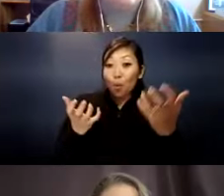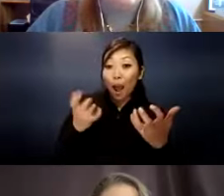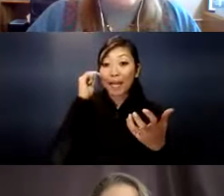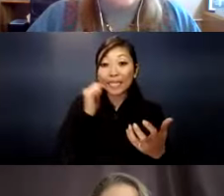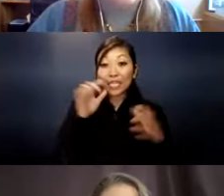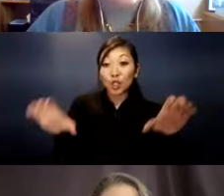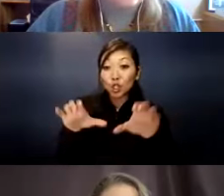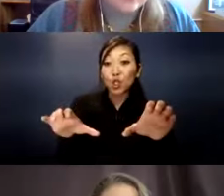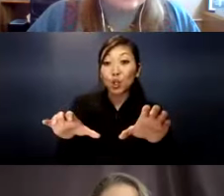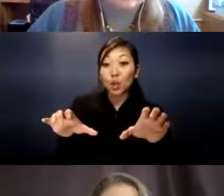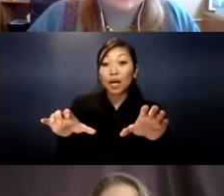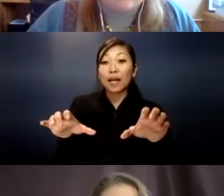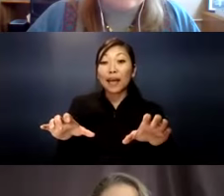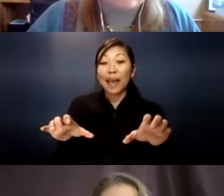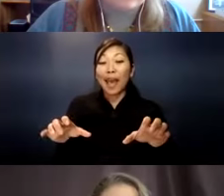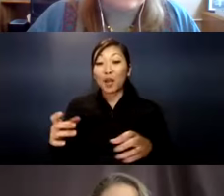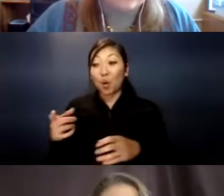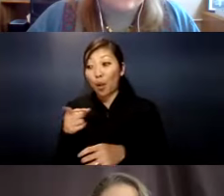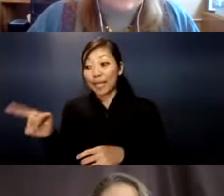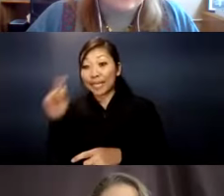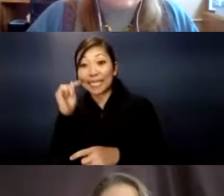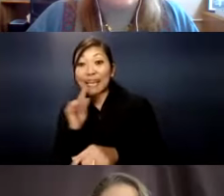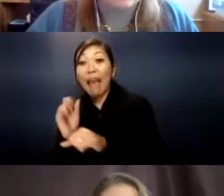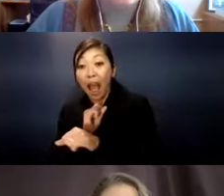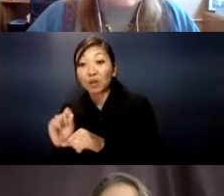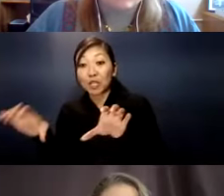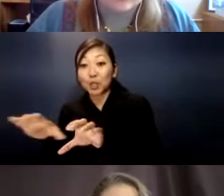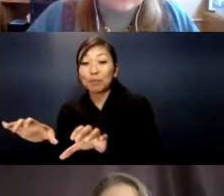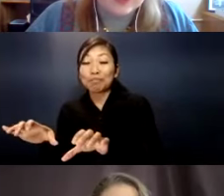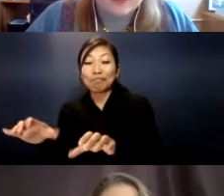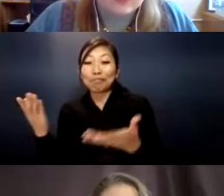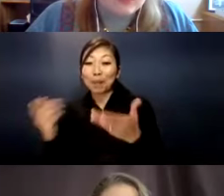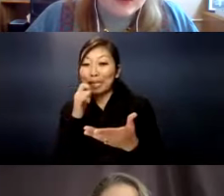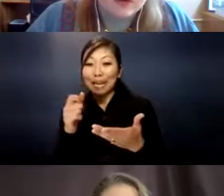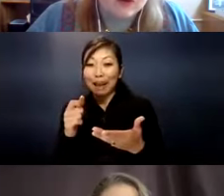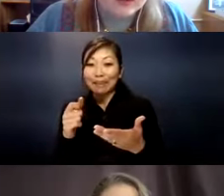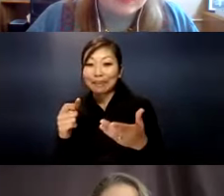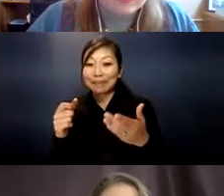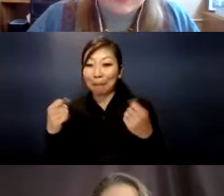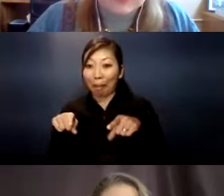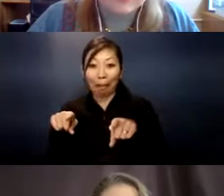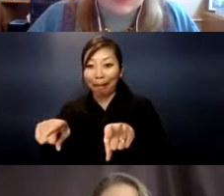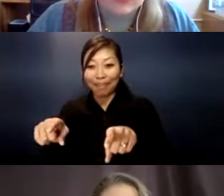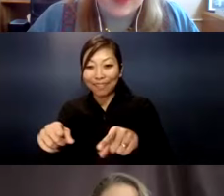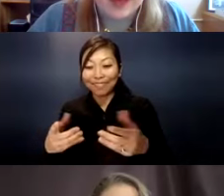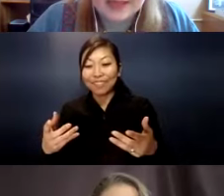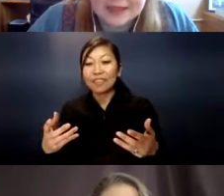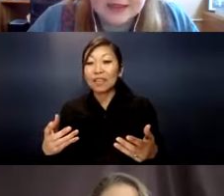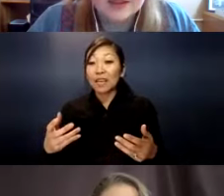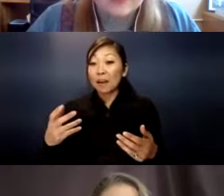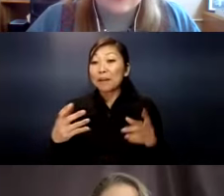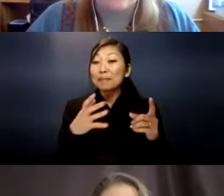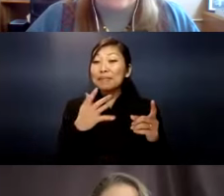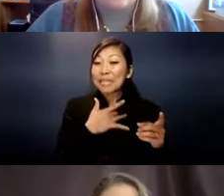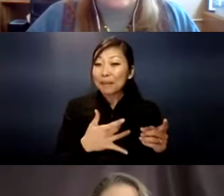Um, and yeah, someone in the chat saying, yeah, the more you restrict dating, the more they'll want to just hide